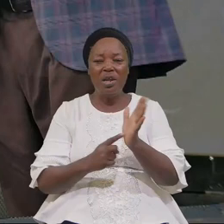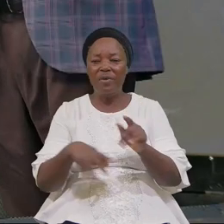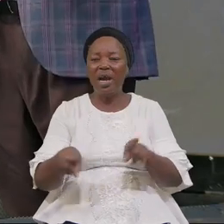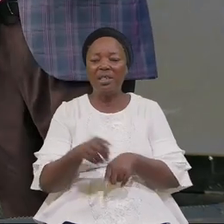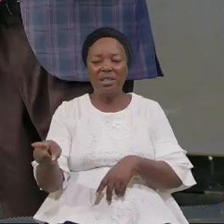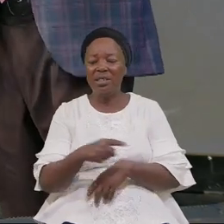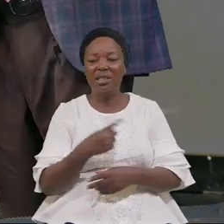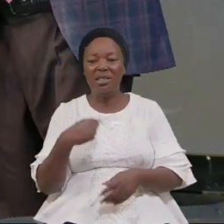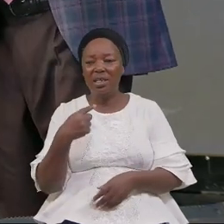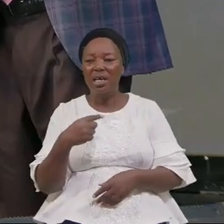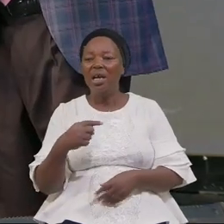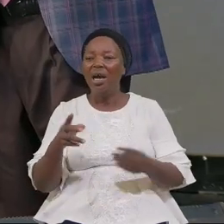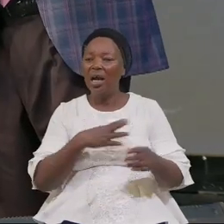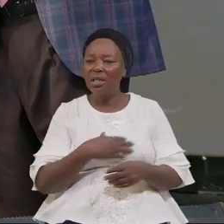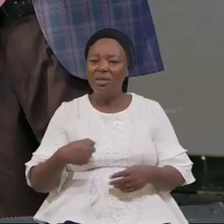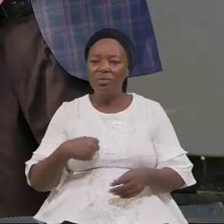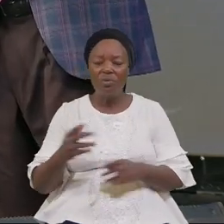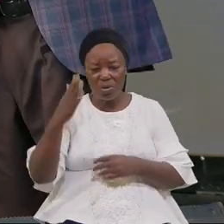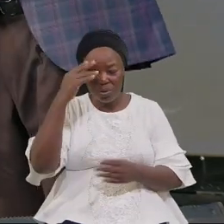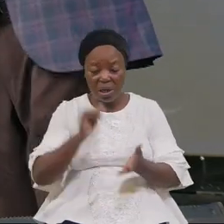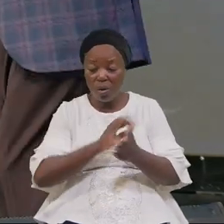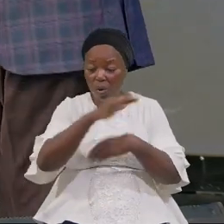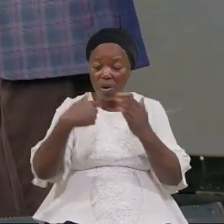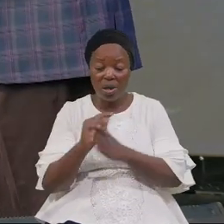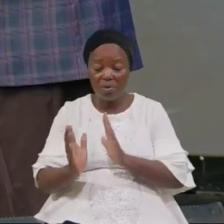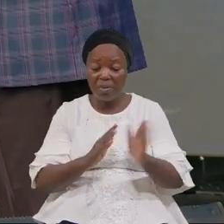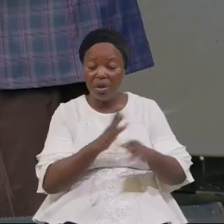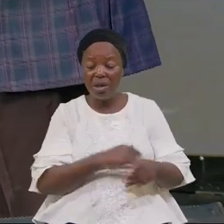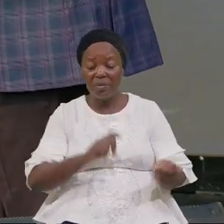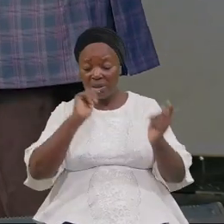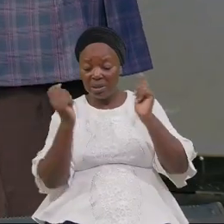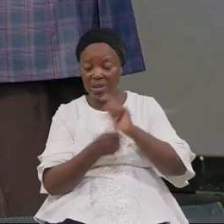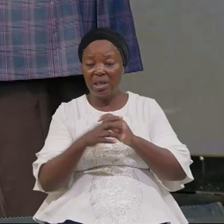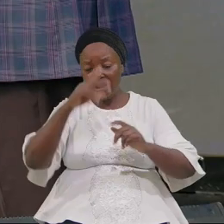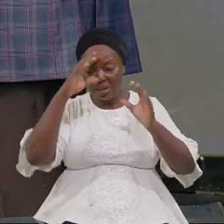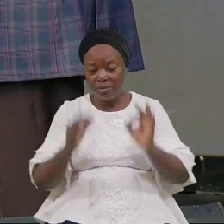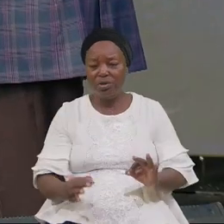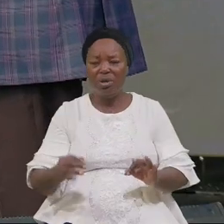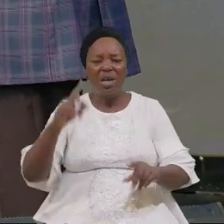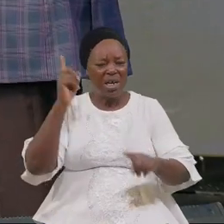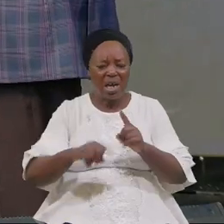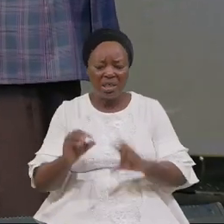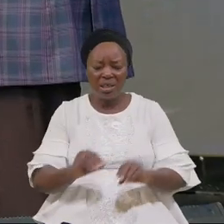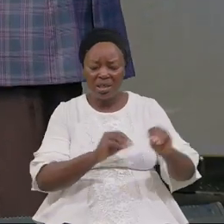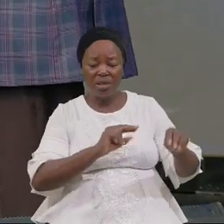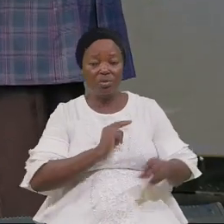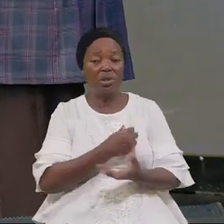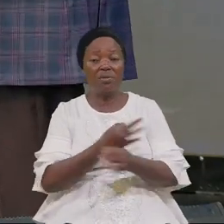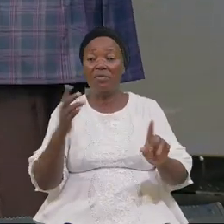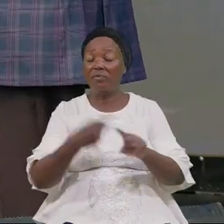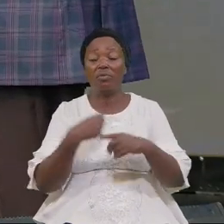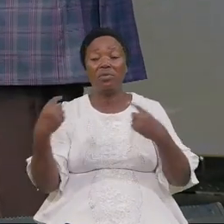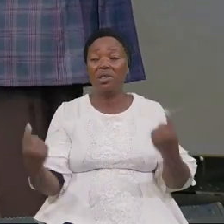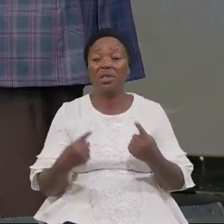We realize our resolution, our determination cannot set us free from sin.